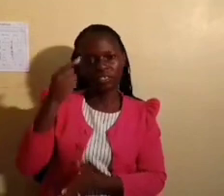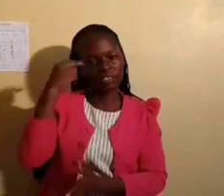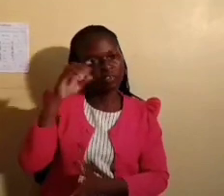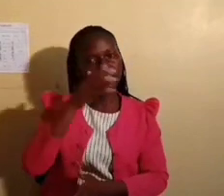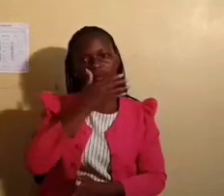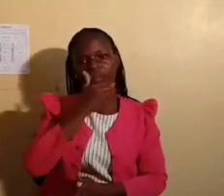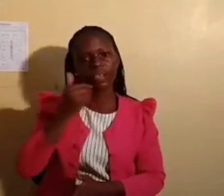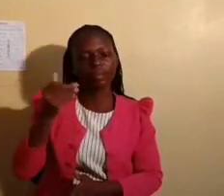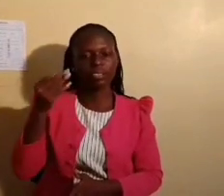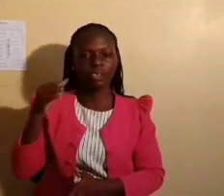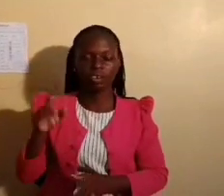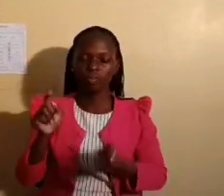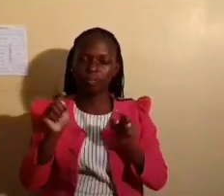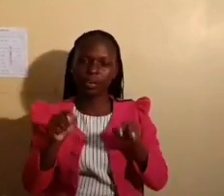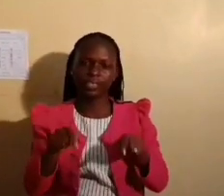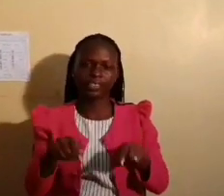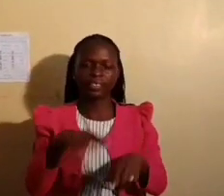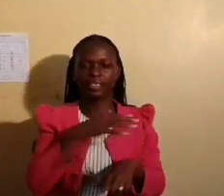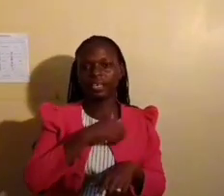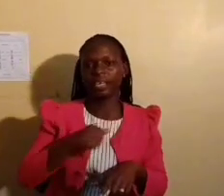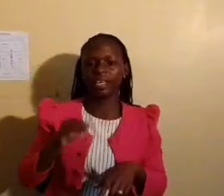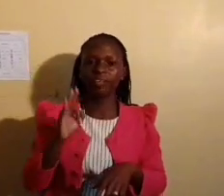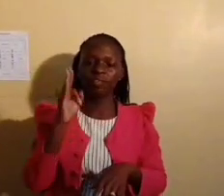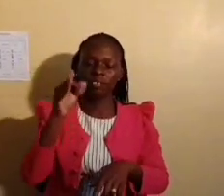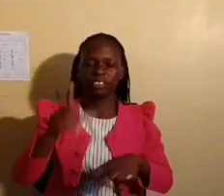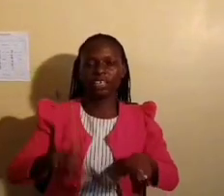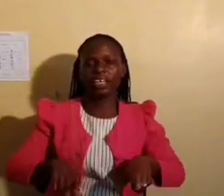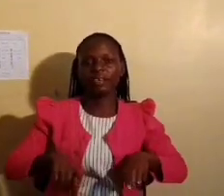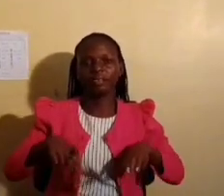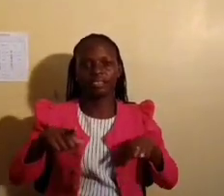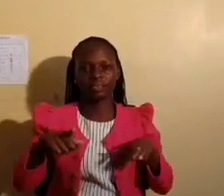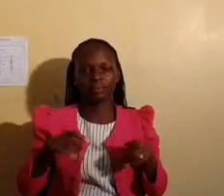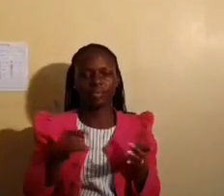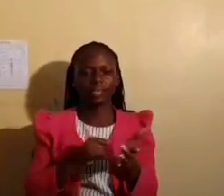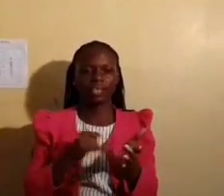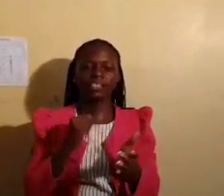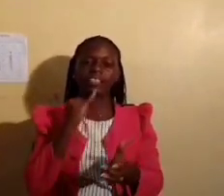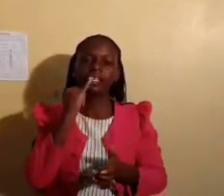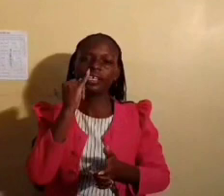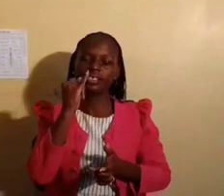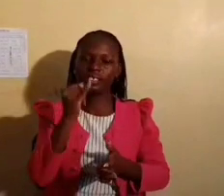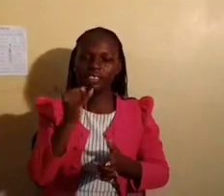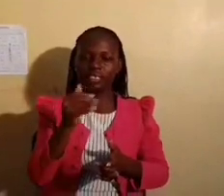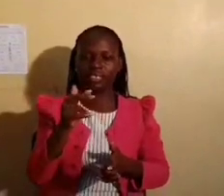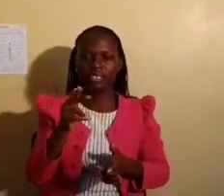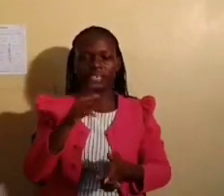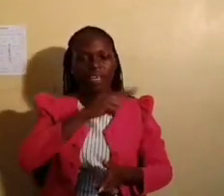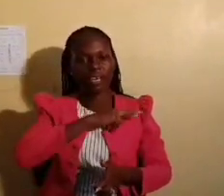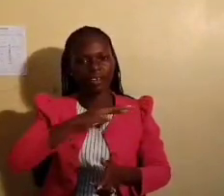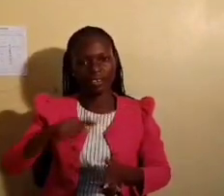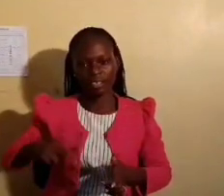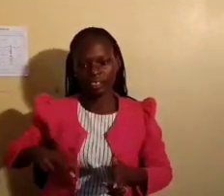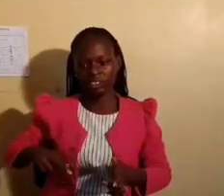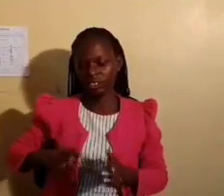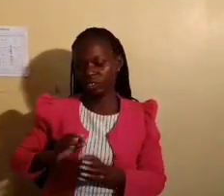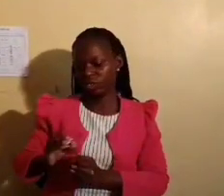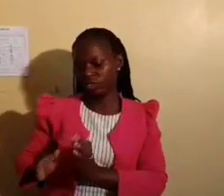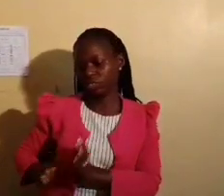the preparation for the betterment of present and future life. It is